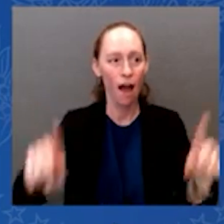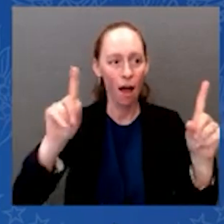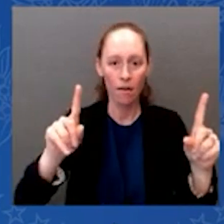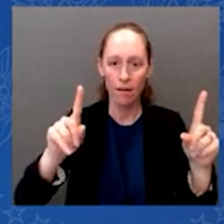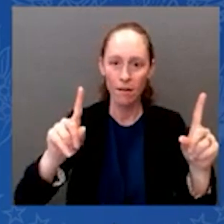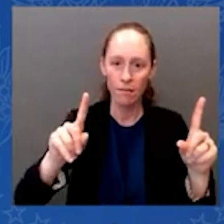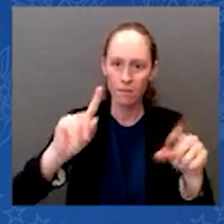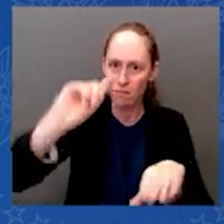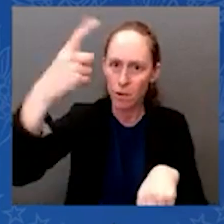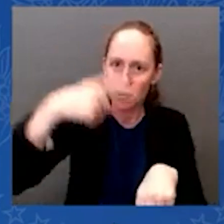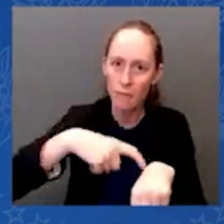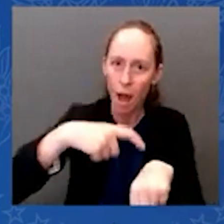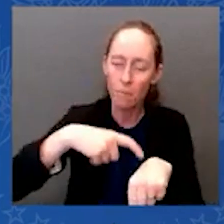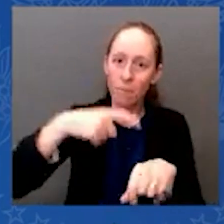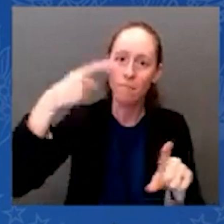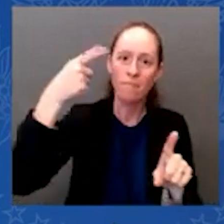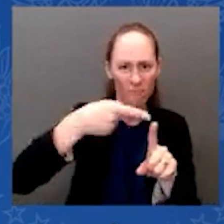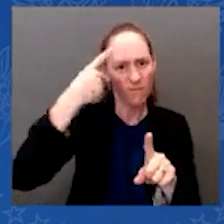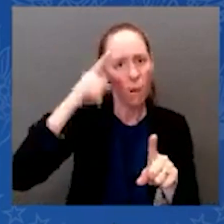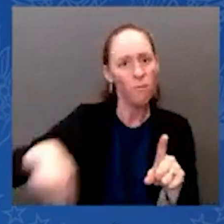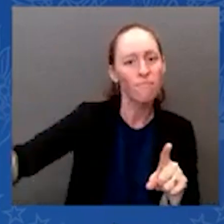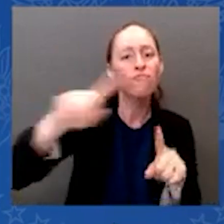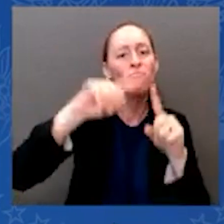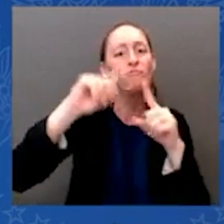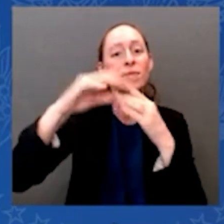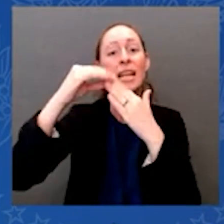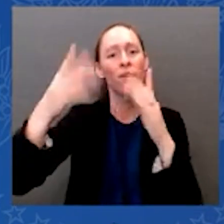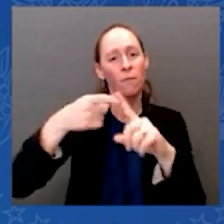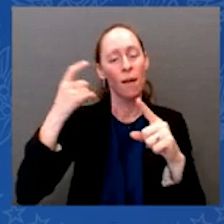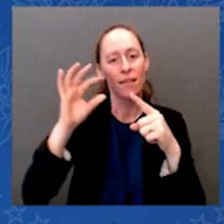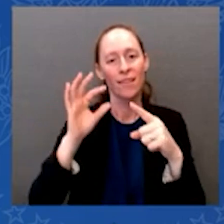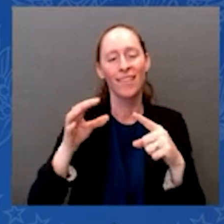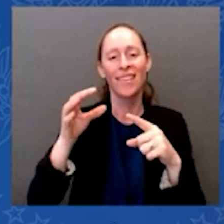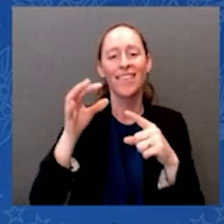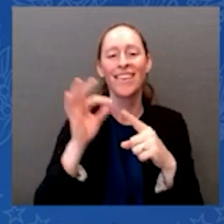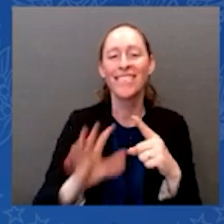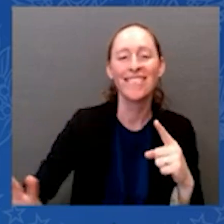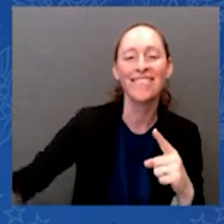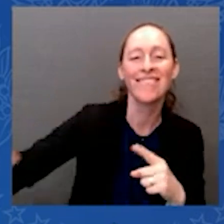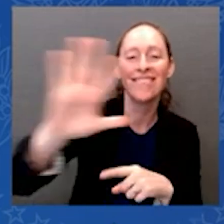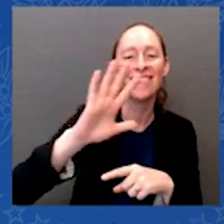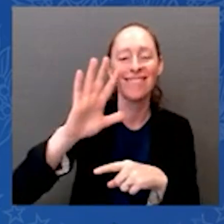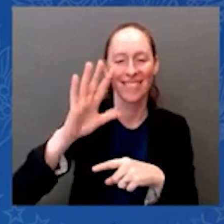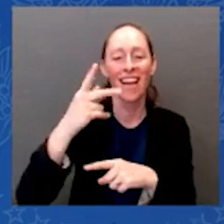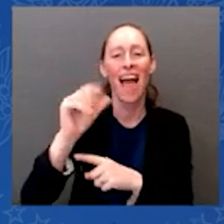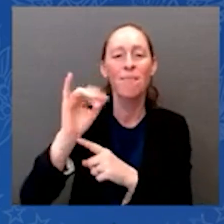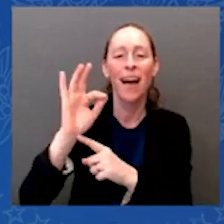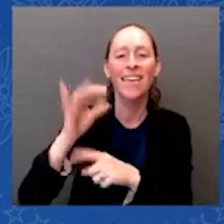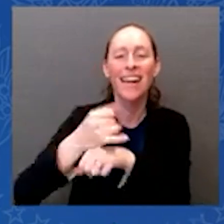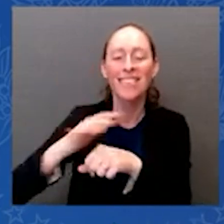summit honors a deep history that our nations share and a long-standing trade, diplomatic relationships,